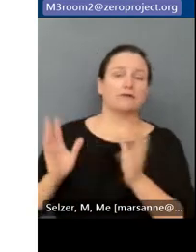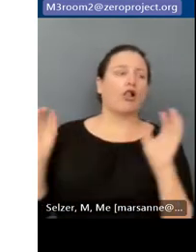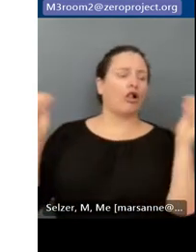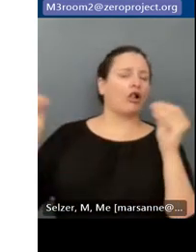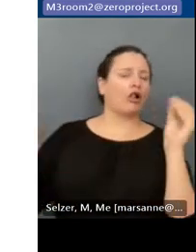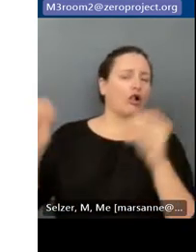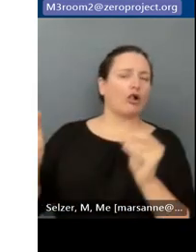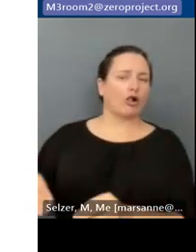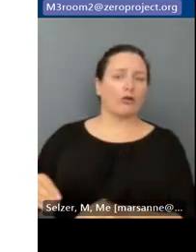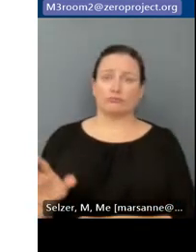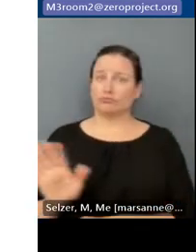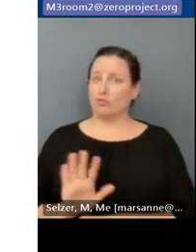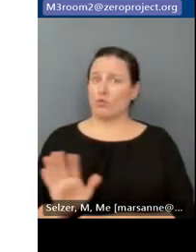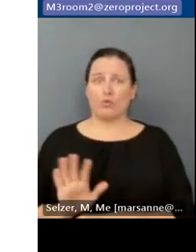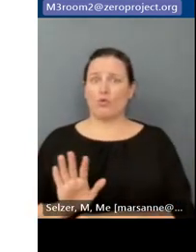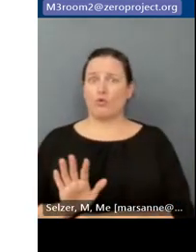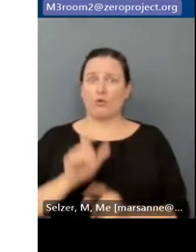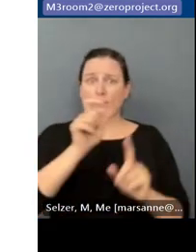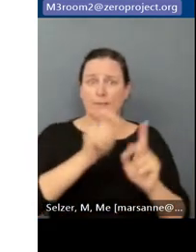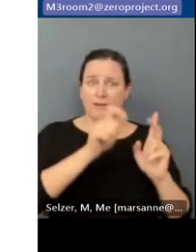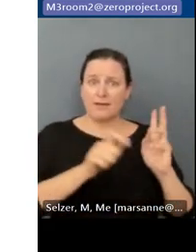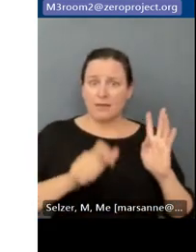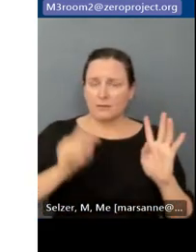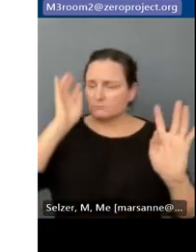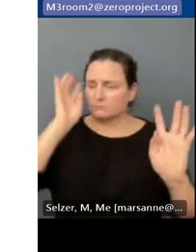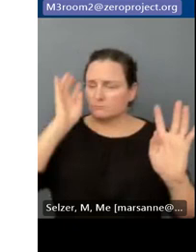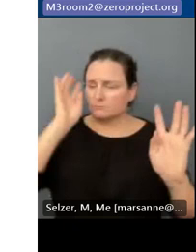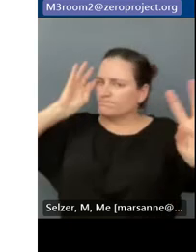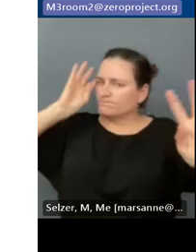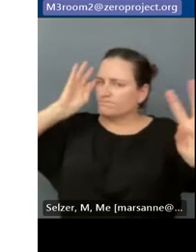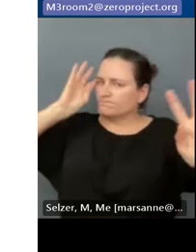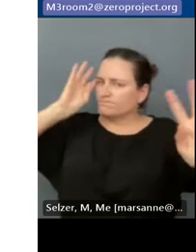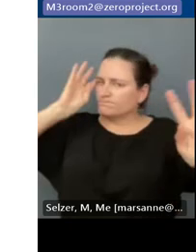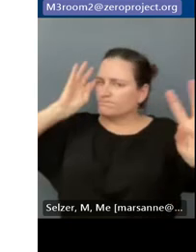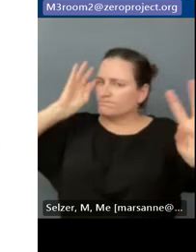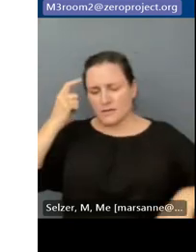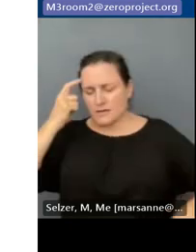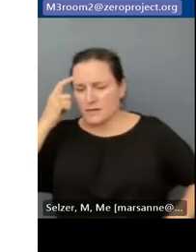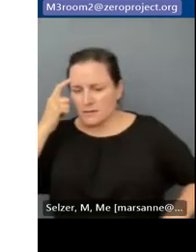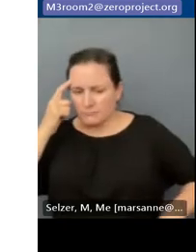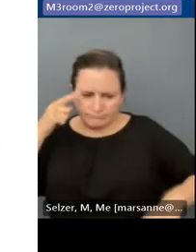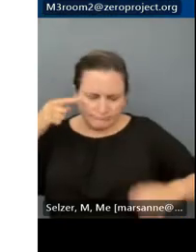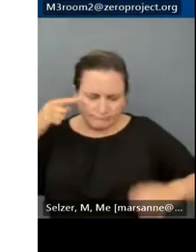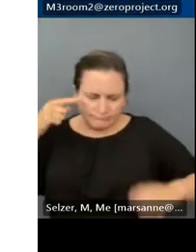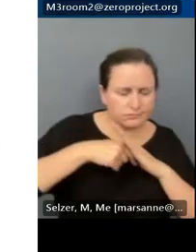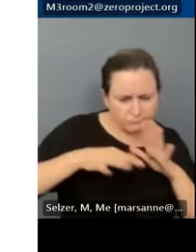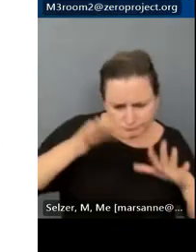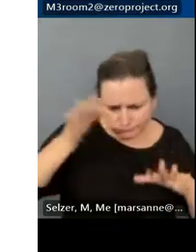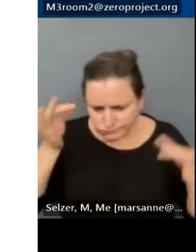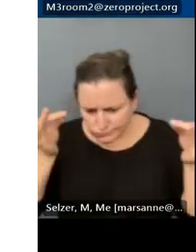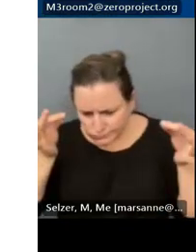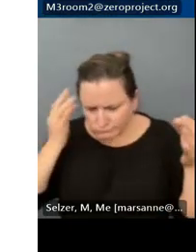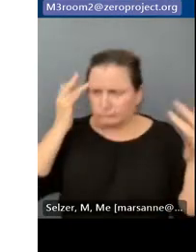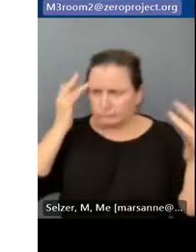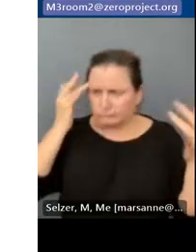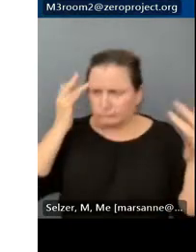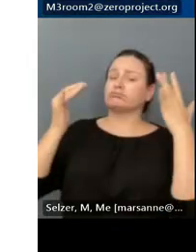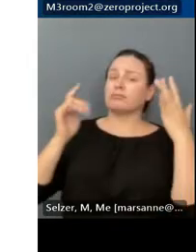imagination, a whole lot of collaboration, innovation, and inclusion.